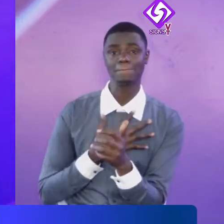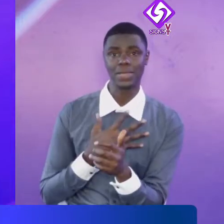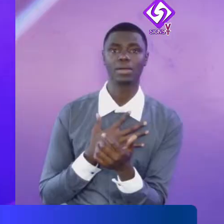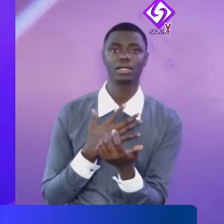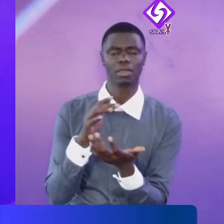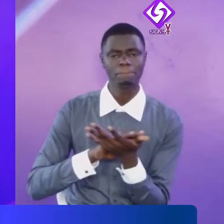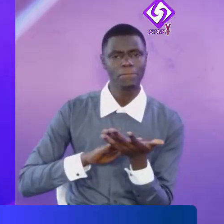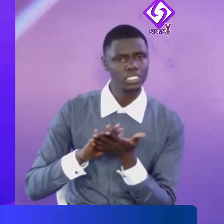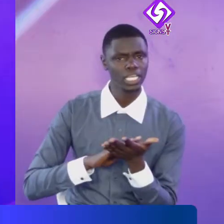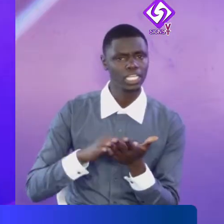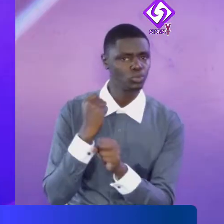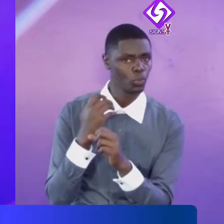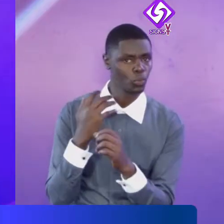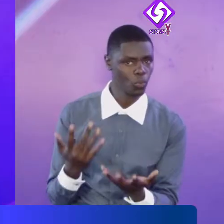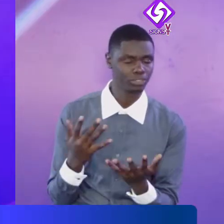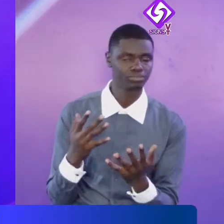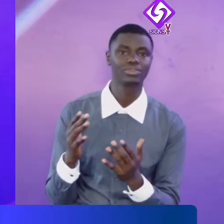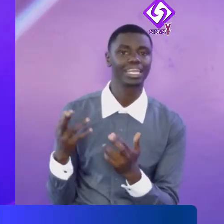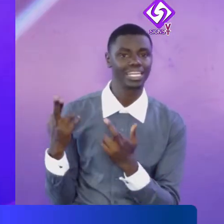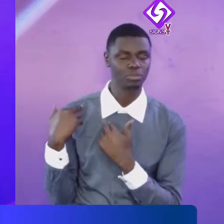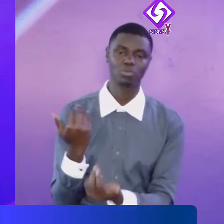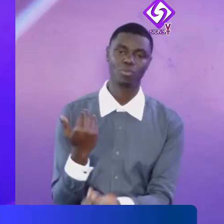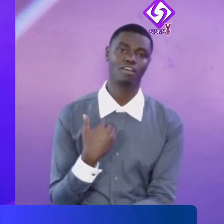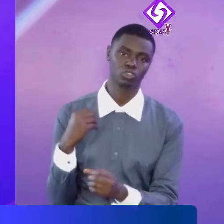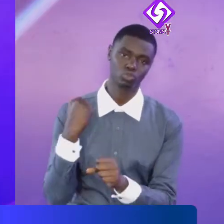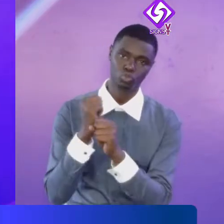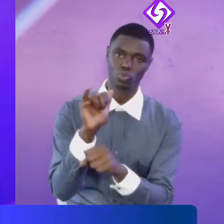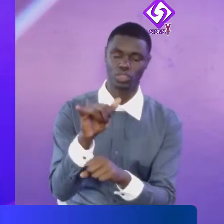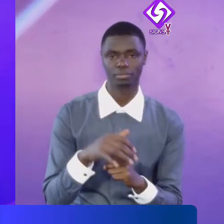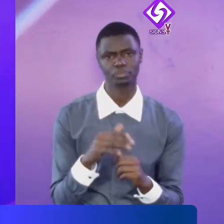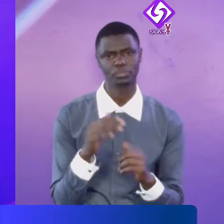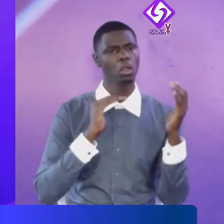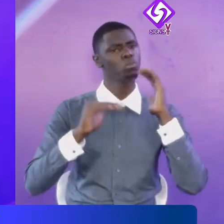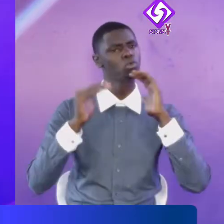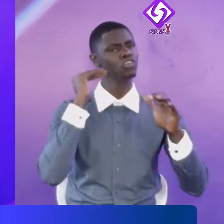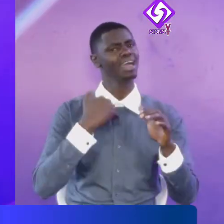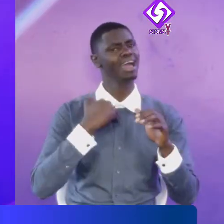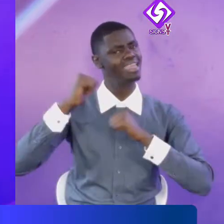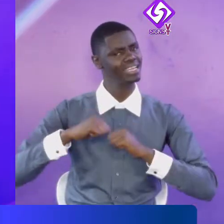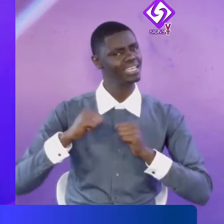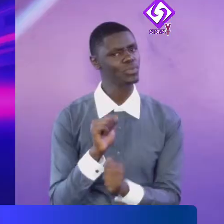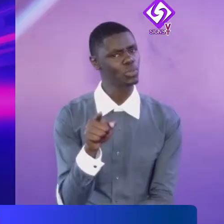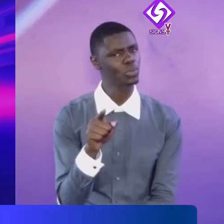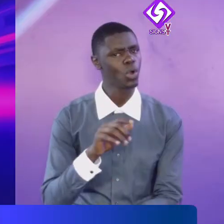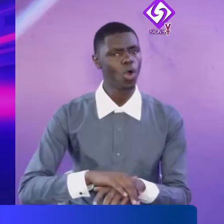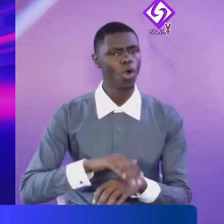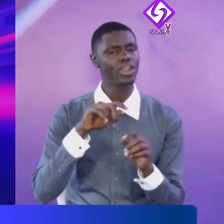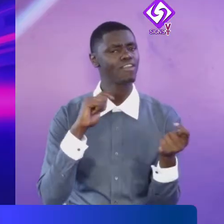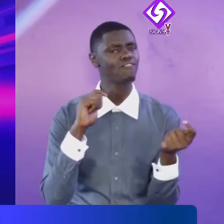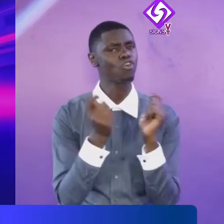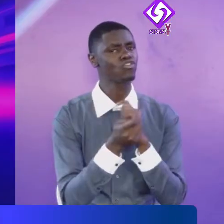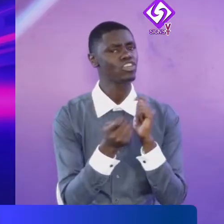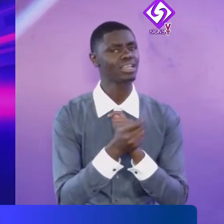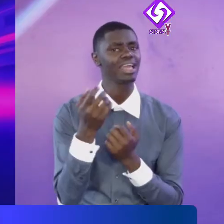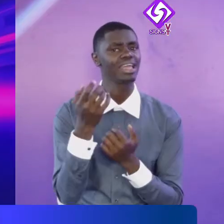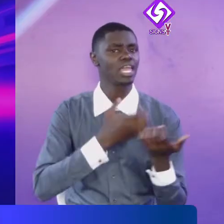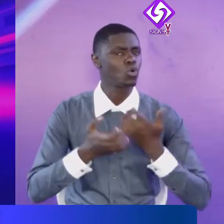basically tasked with that. Yeah. Yeah. Prof, I agree with you on evolving the economy,